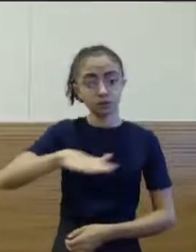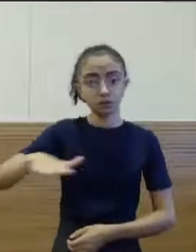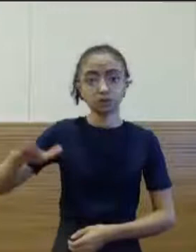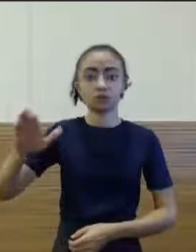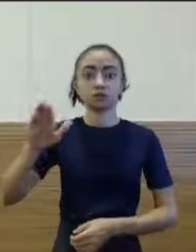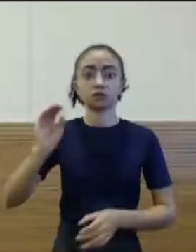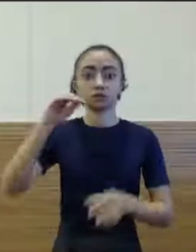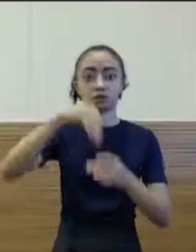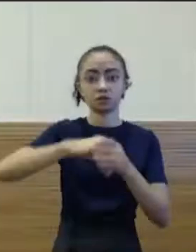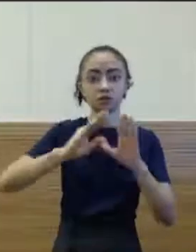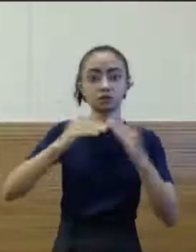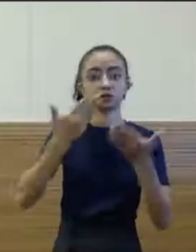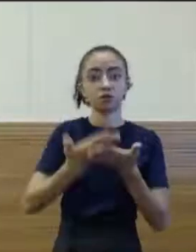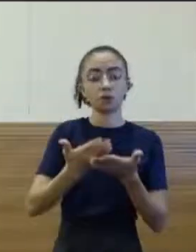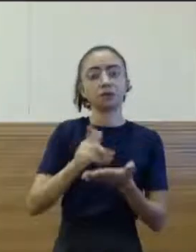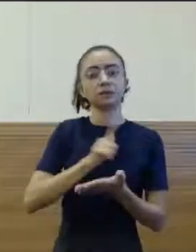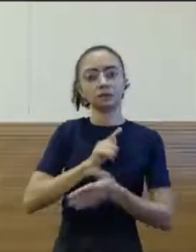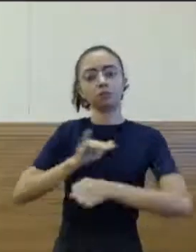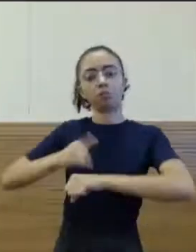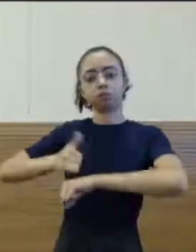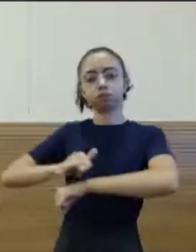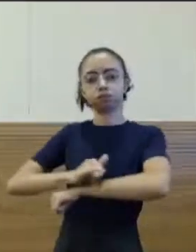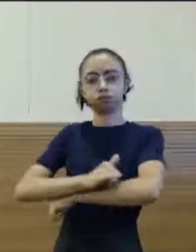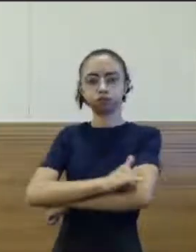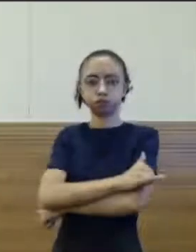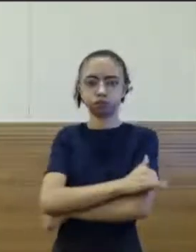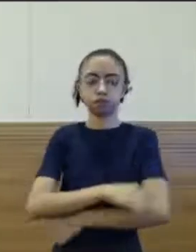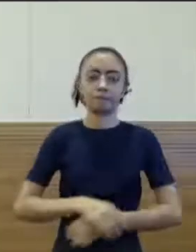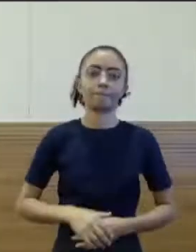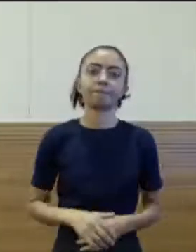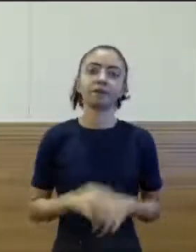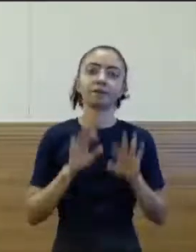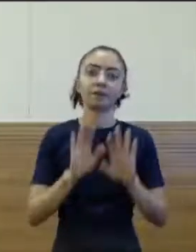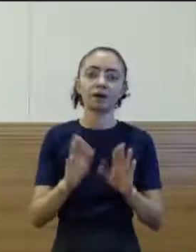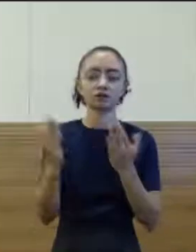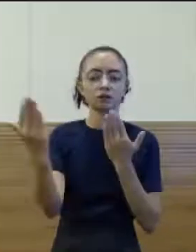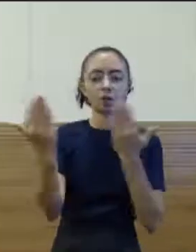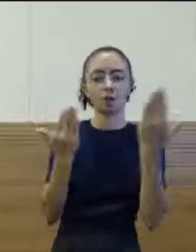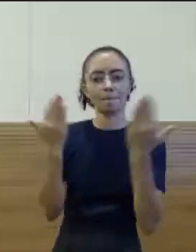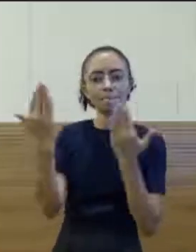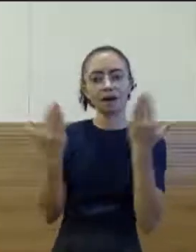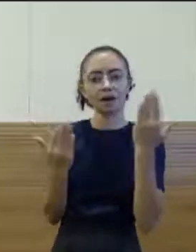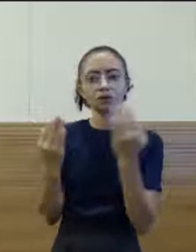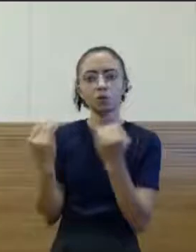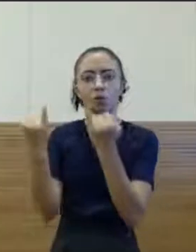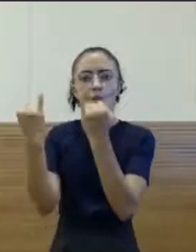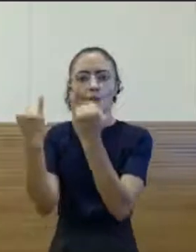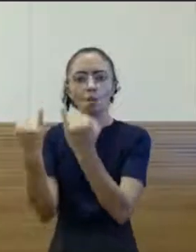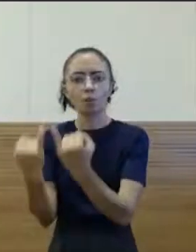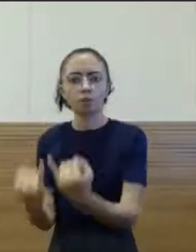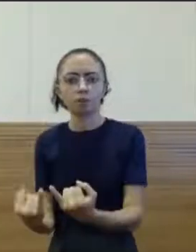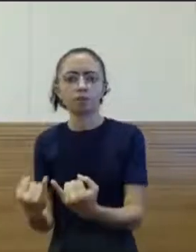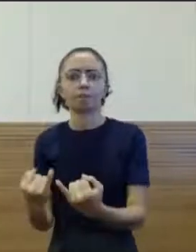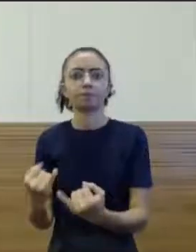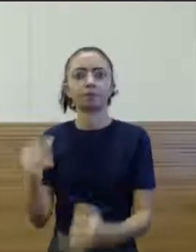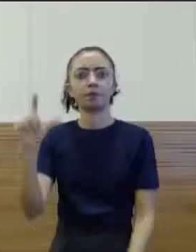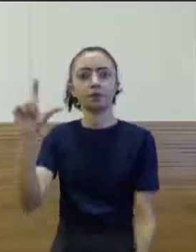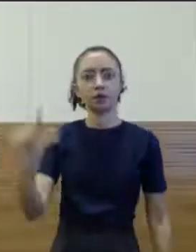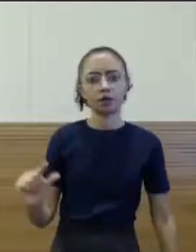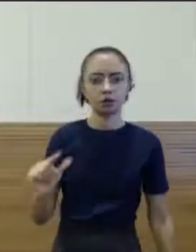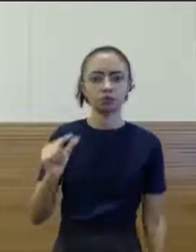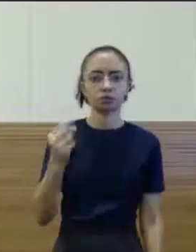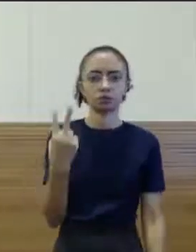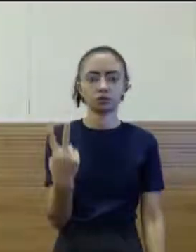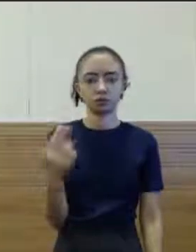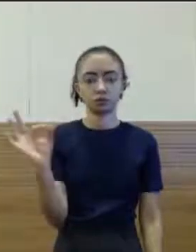we el can see that in the desnutrición case siempre of es malnutrition, bastante baja, es un 2%, we it's around 2%, so quite low.